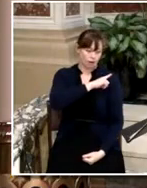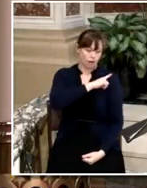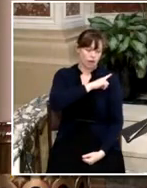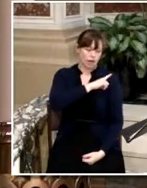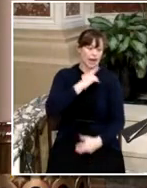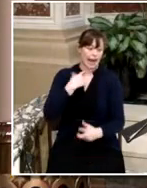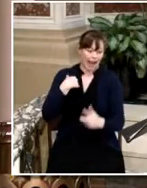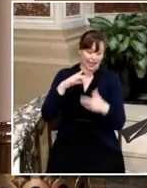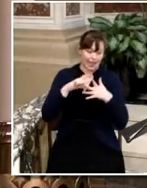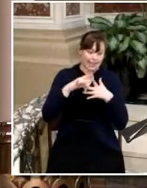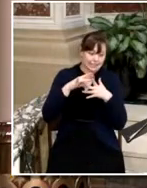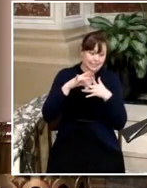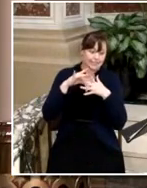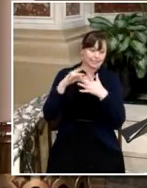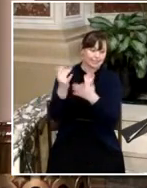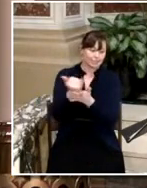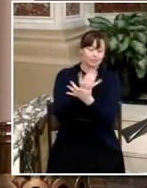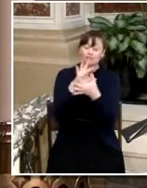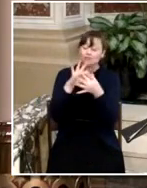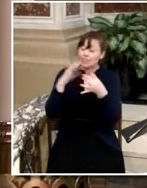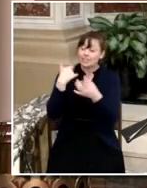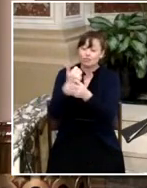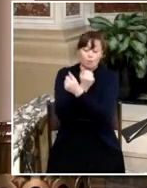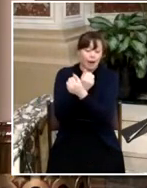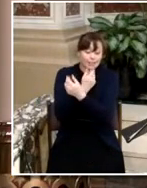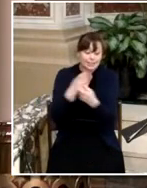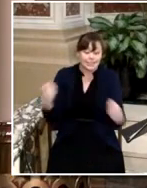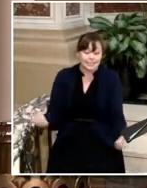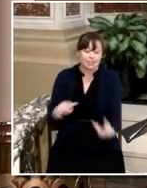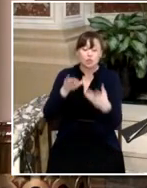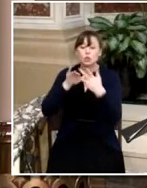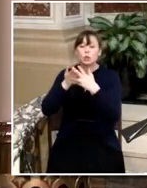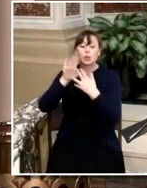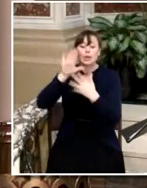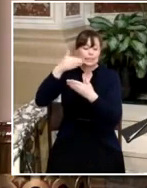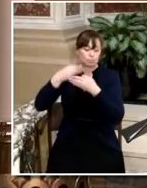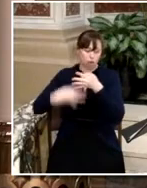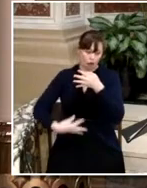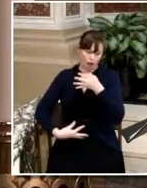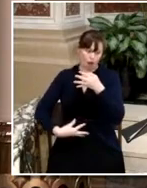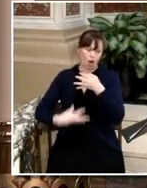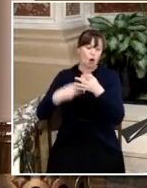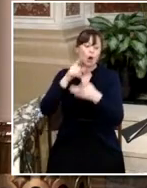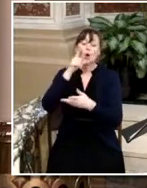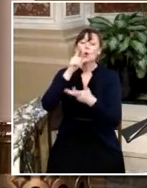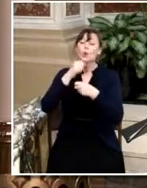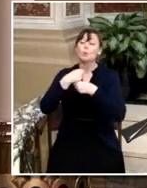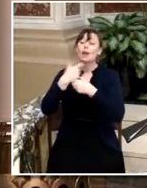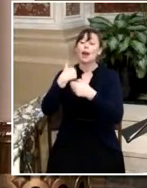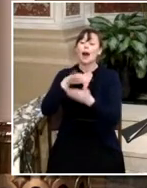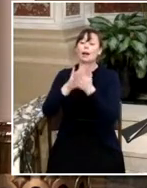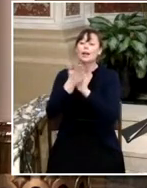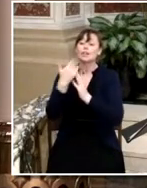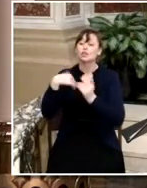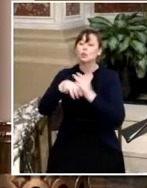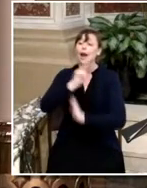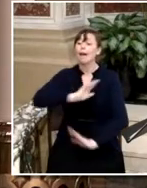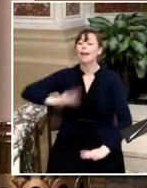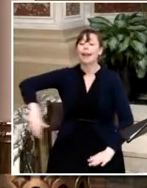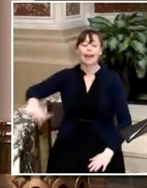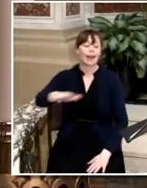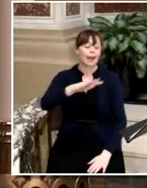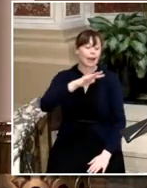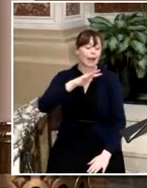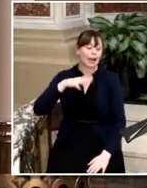us from our sins by his blood, who has made us into a kingdom,